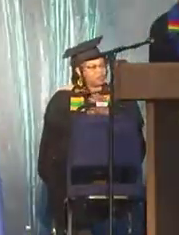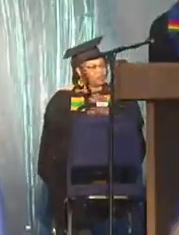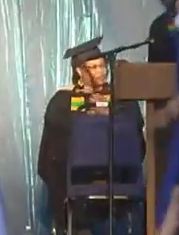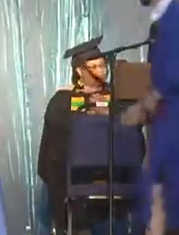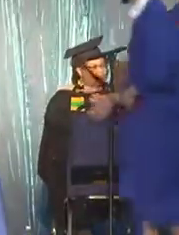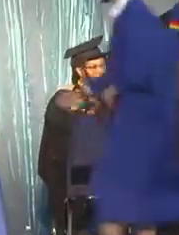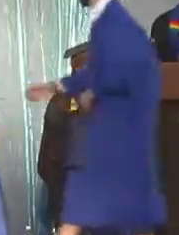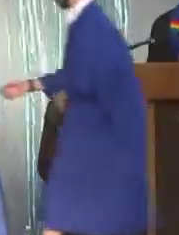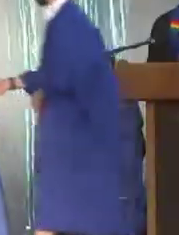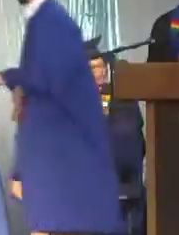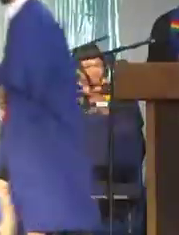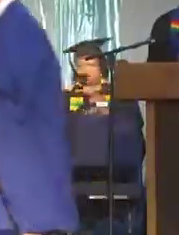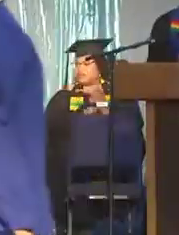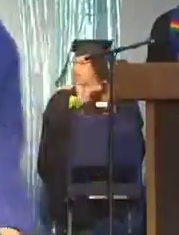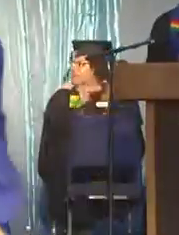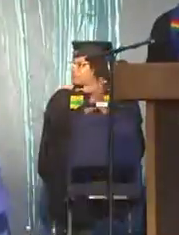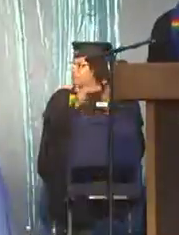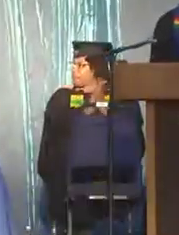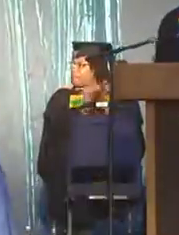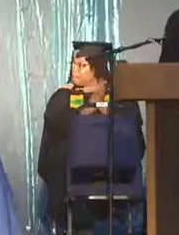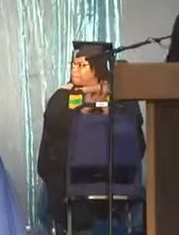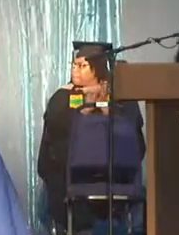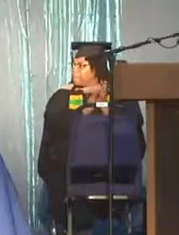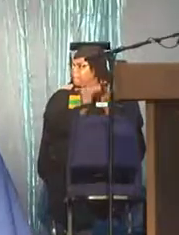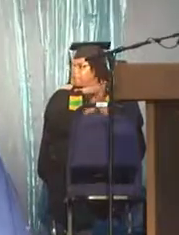Ryan Hansen, with honors.